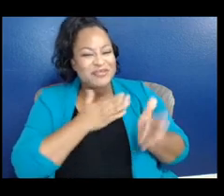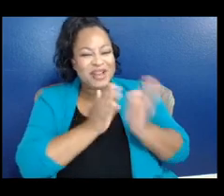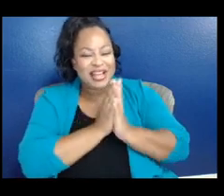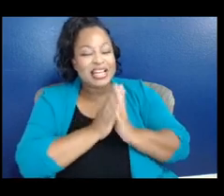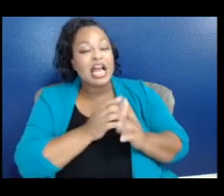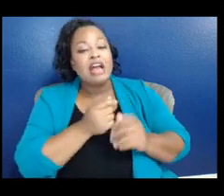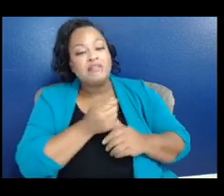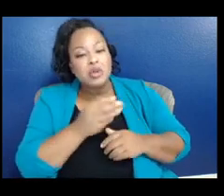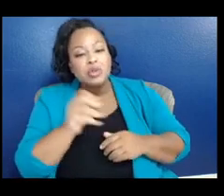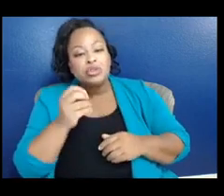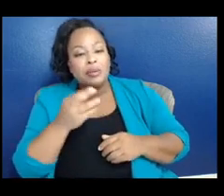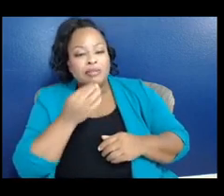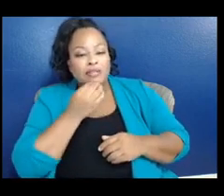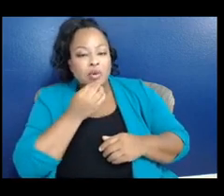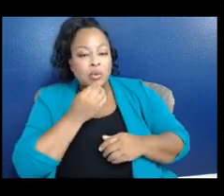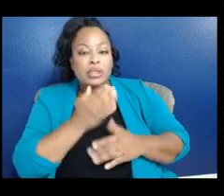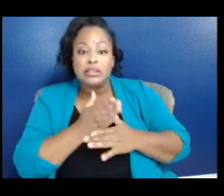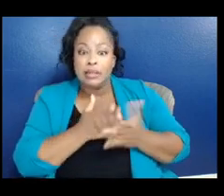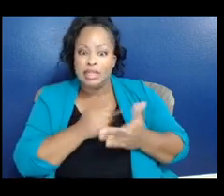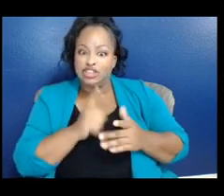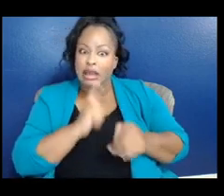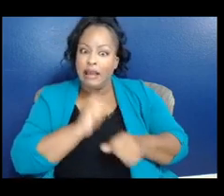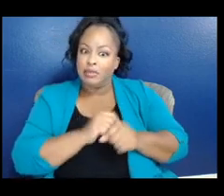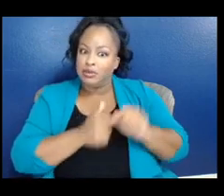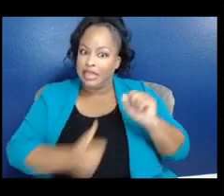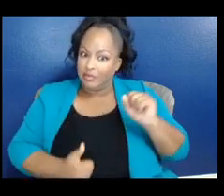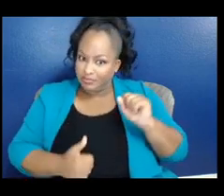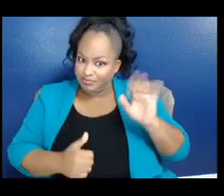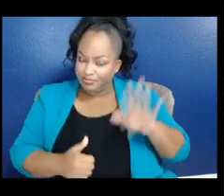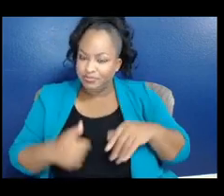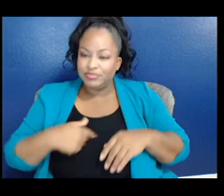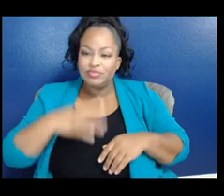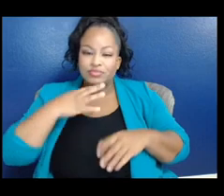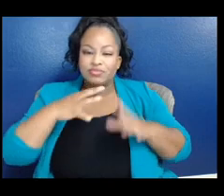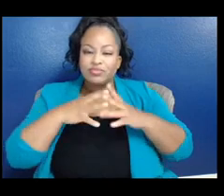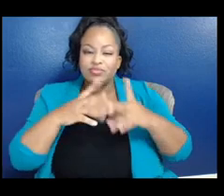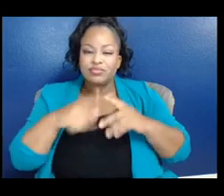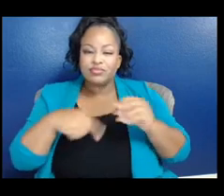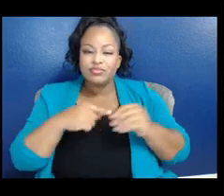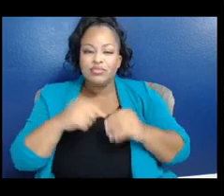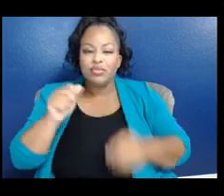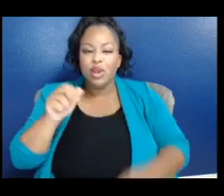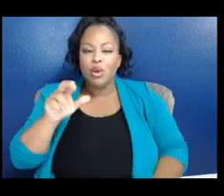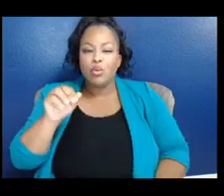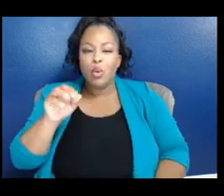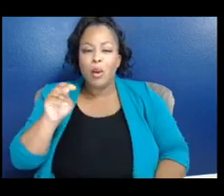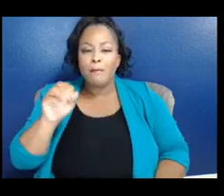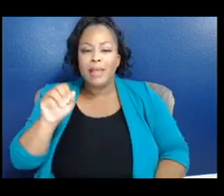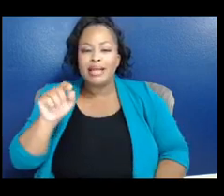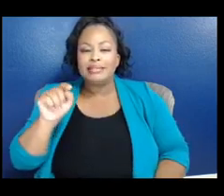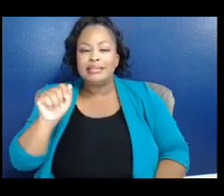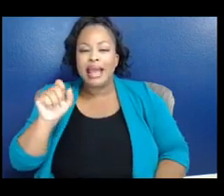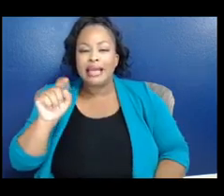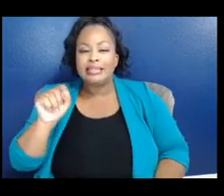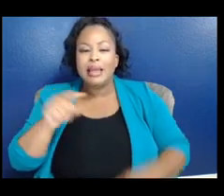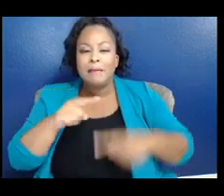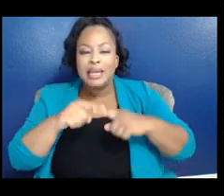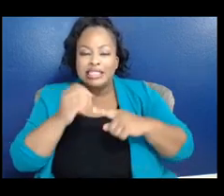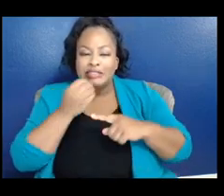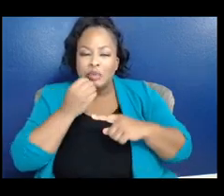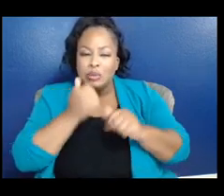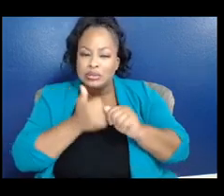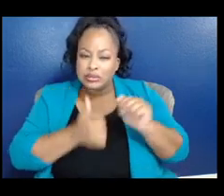should eat and some things they should absolutely stay away from. I talk a lot about aroma taste-based foods, staying away from this, you